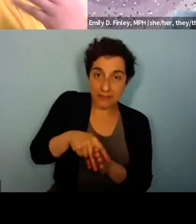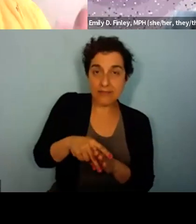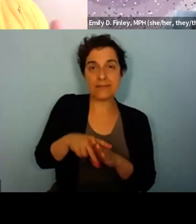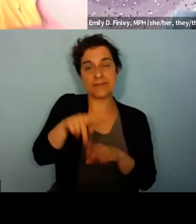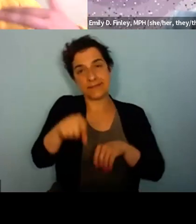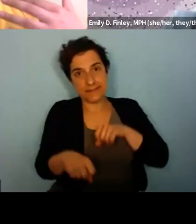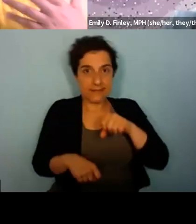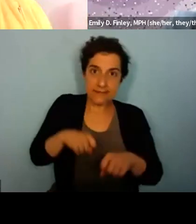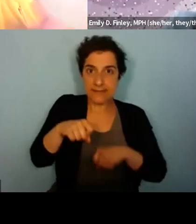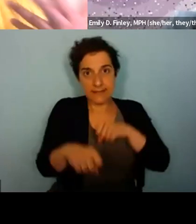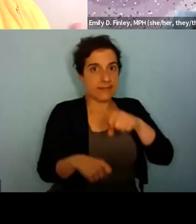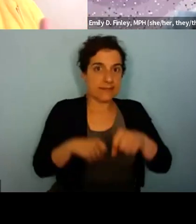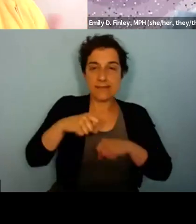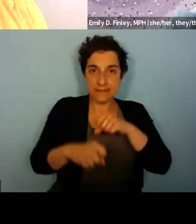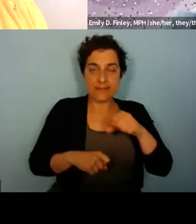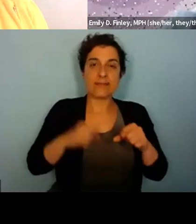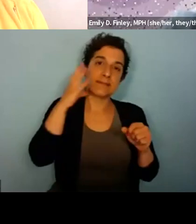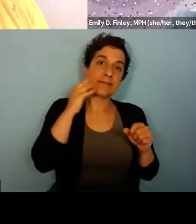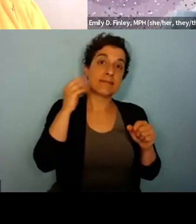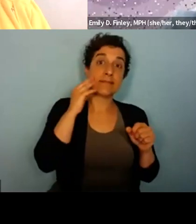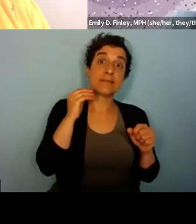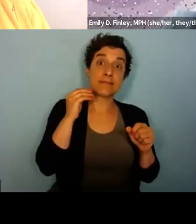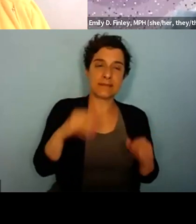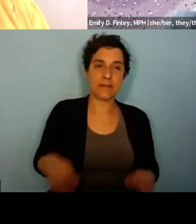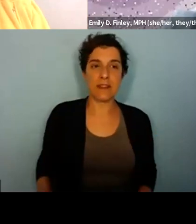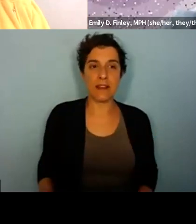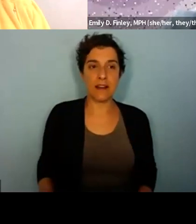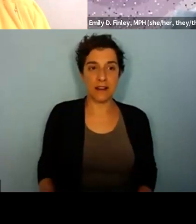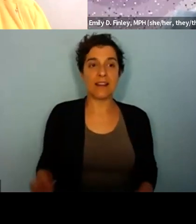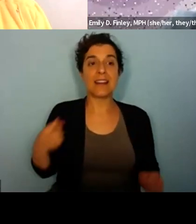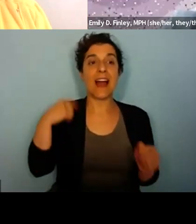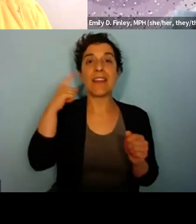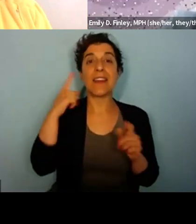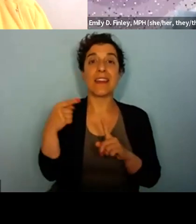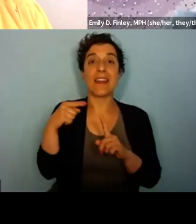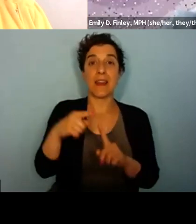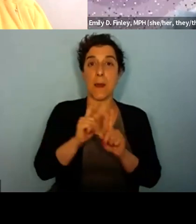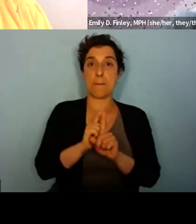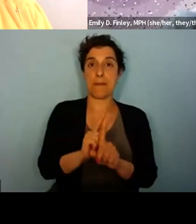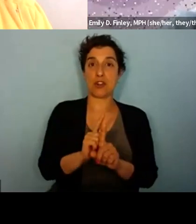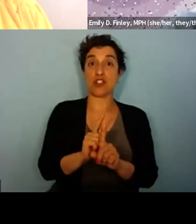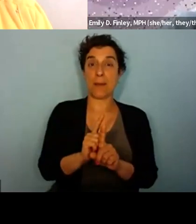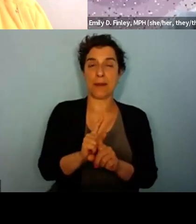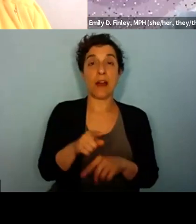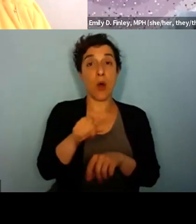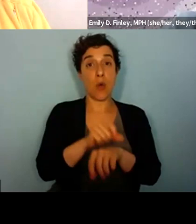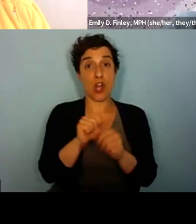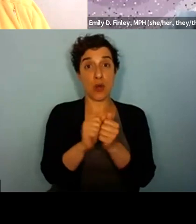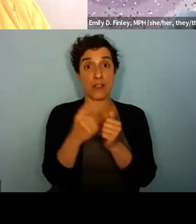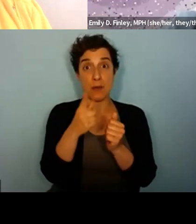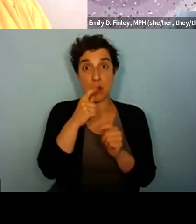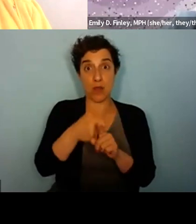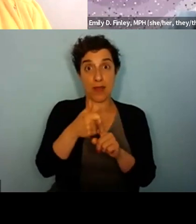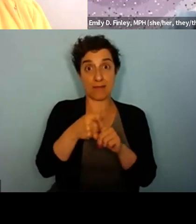to get experience. And again, it comes, I think, with mentorship. If you can work with somebody who is successful at